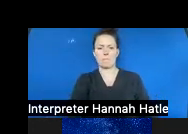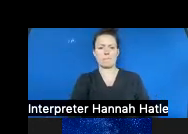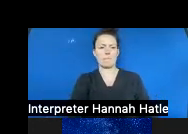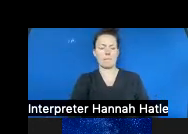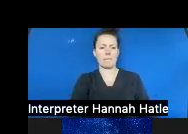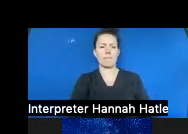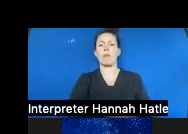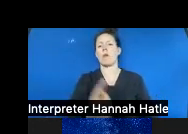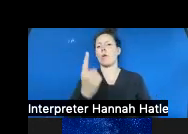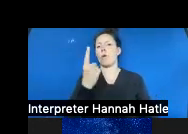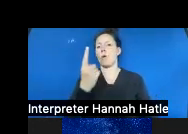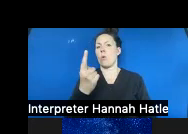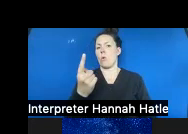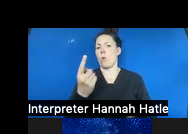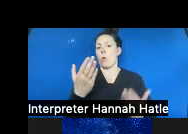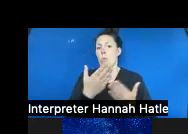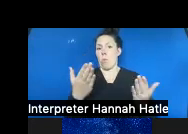One of the things we do now,